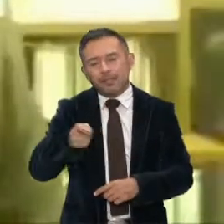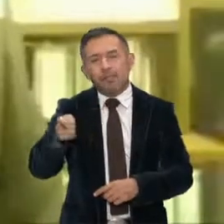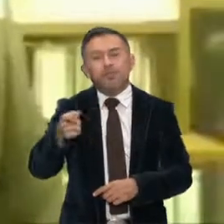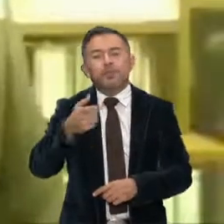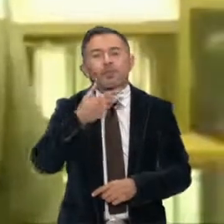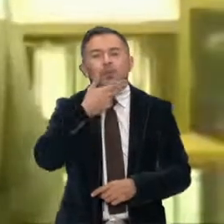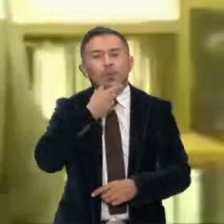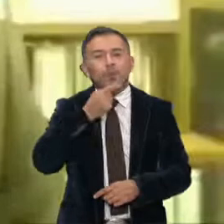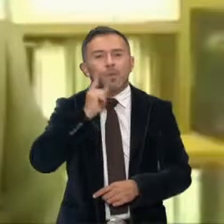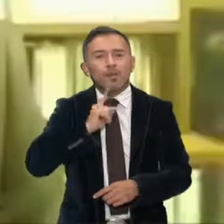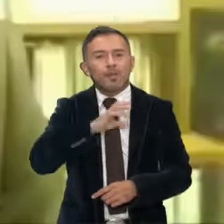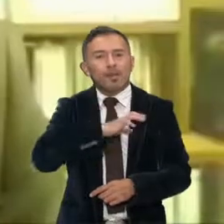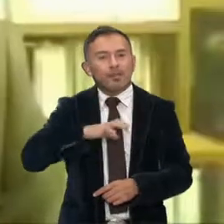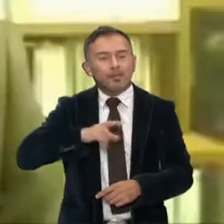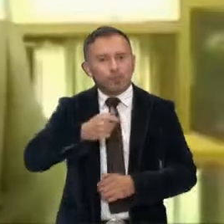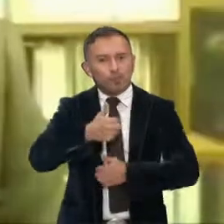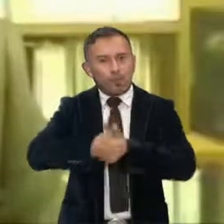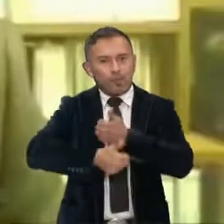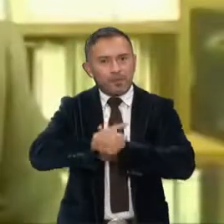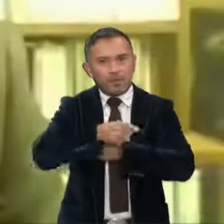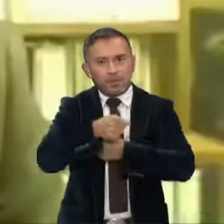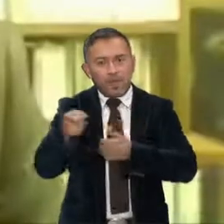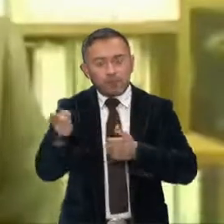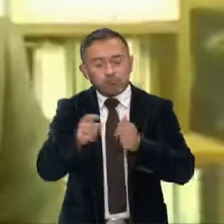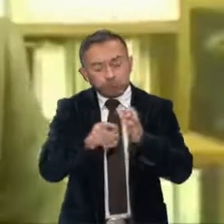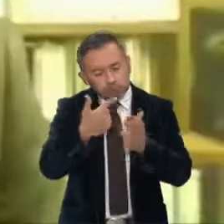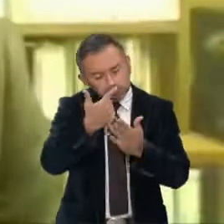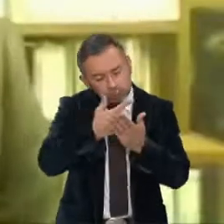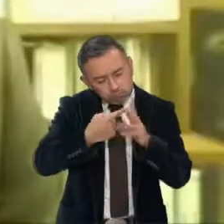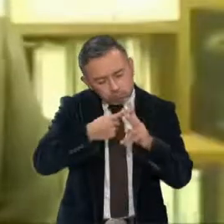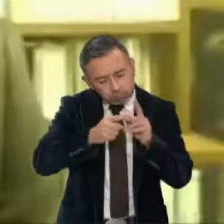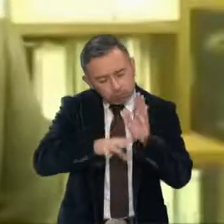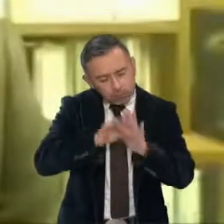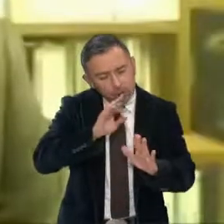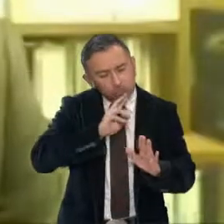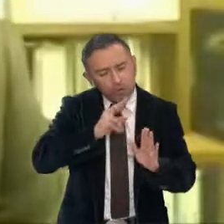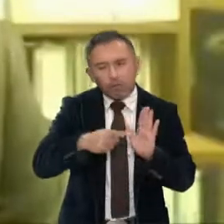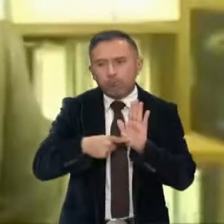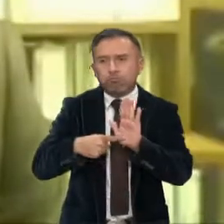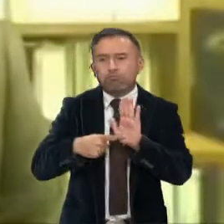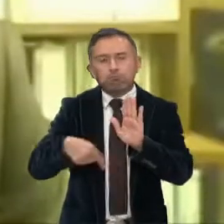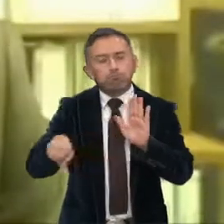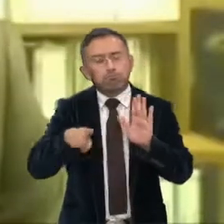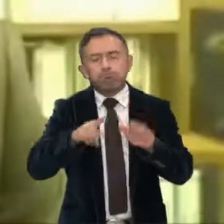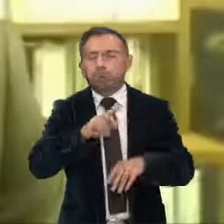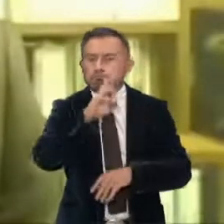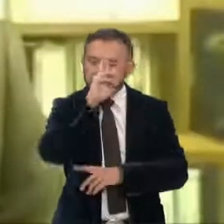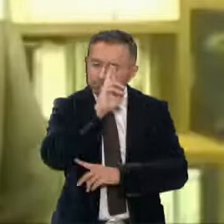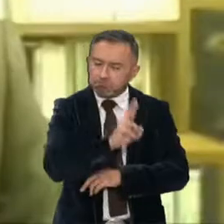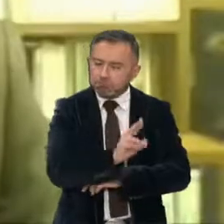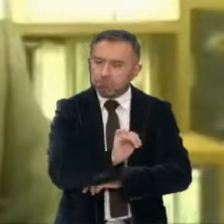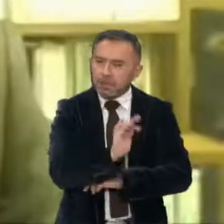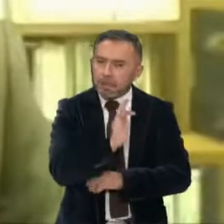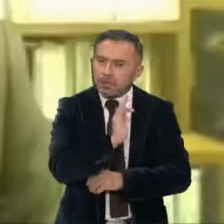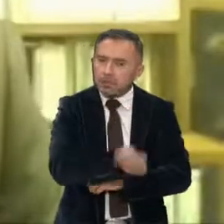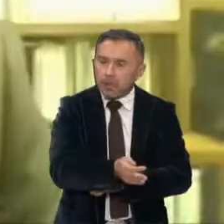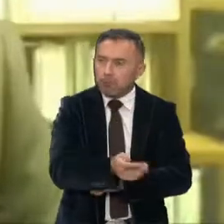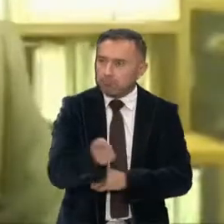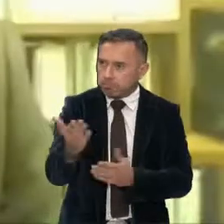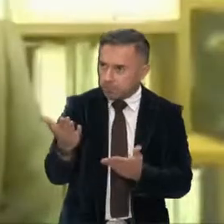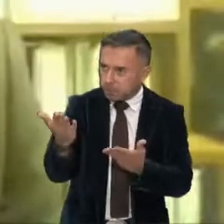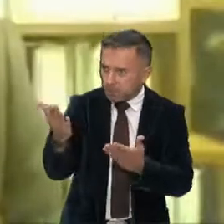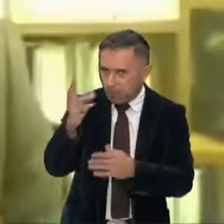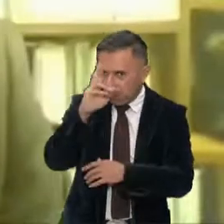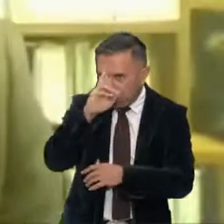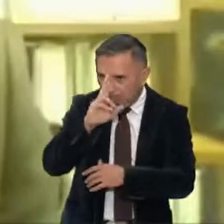accepted by the candidates that were competing with them. And we have highlighted all this in